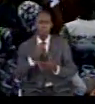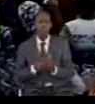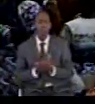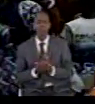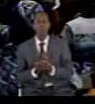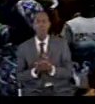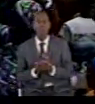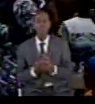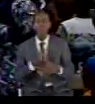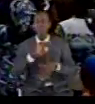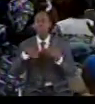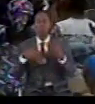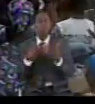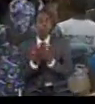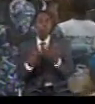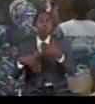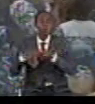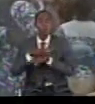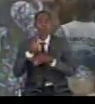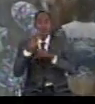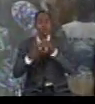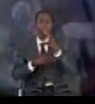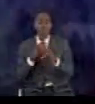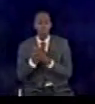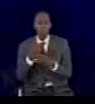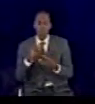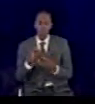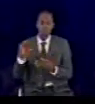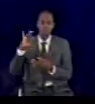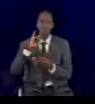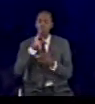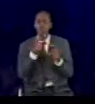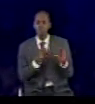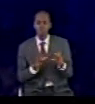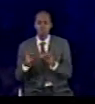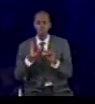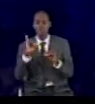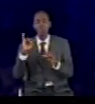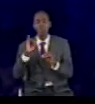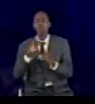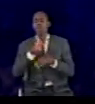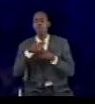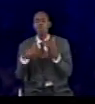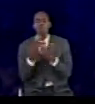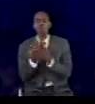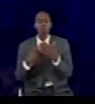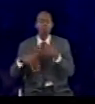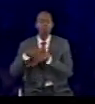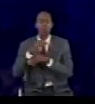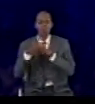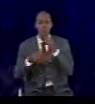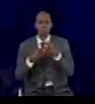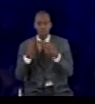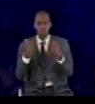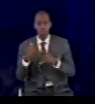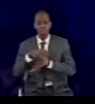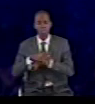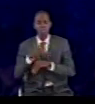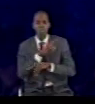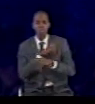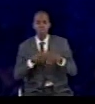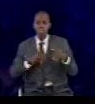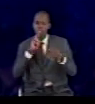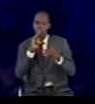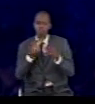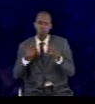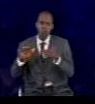all over the world the spirit is moving all over the world and tonight the lord is filling the earth with the